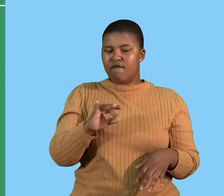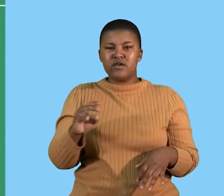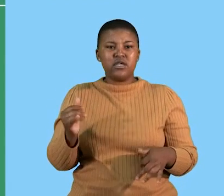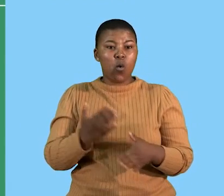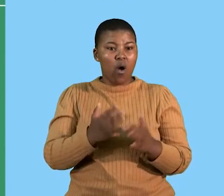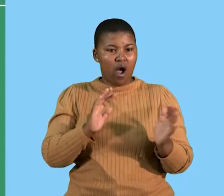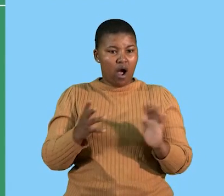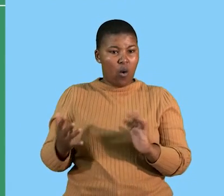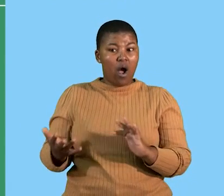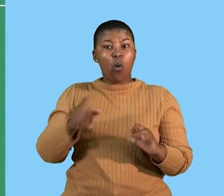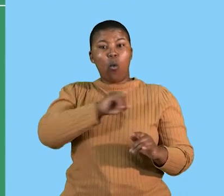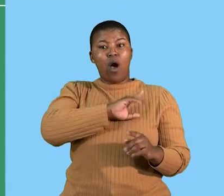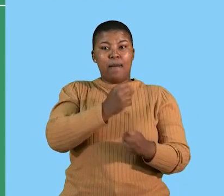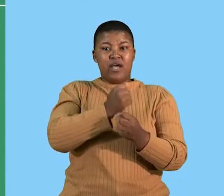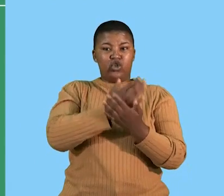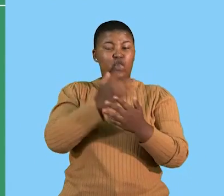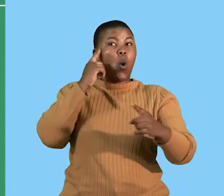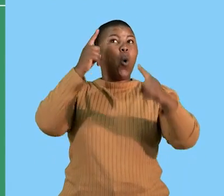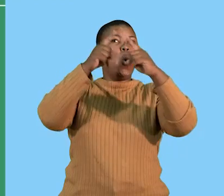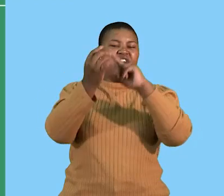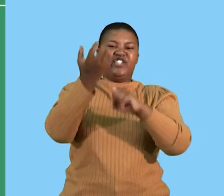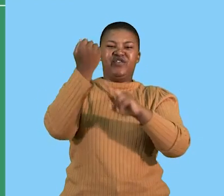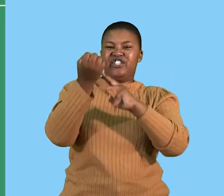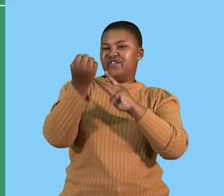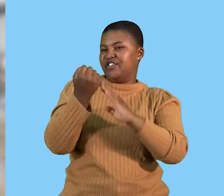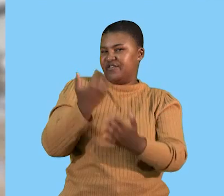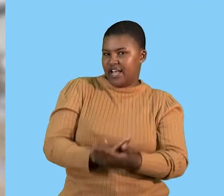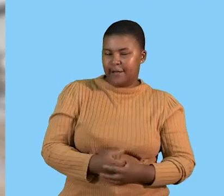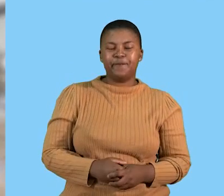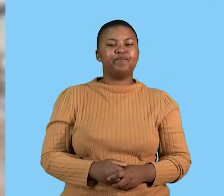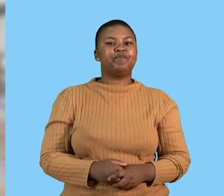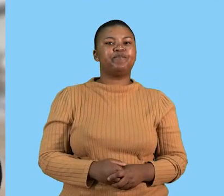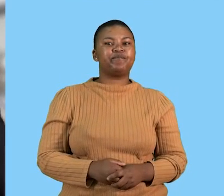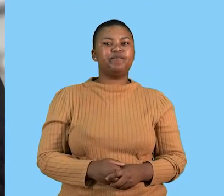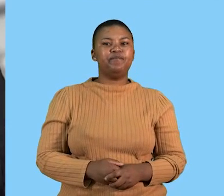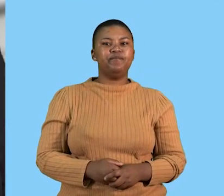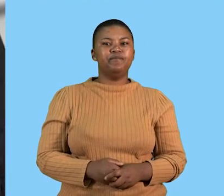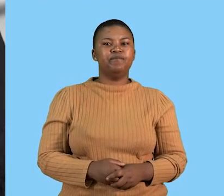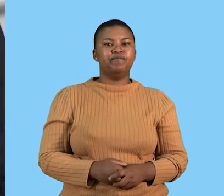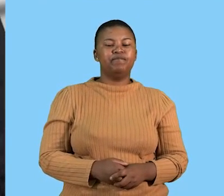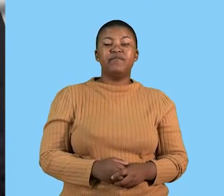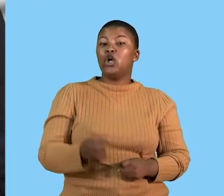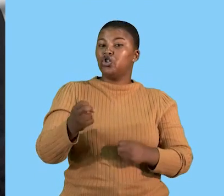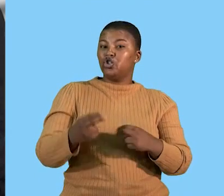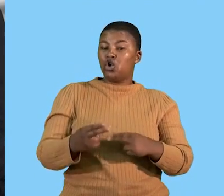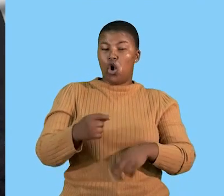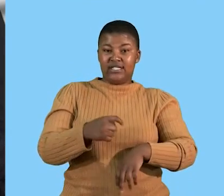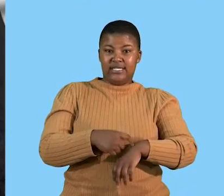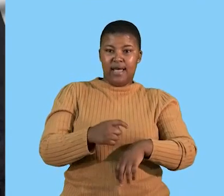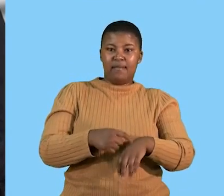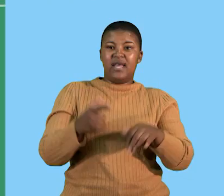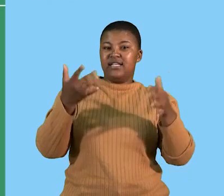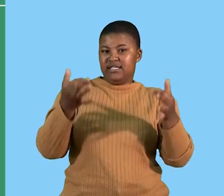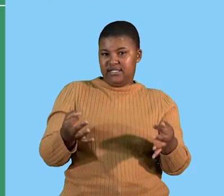day to day so that the goals can be achieved. So we say that they have